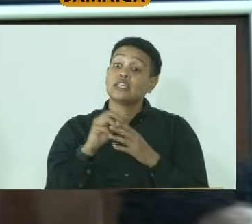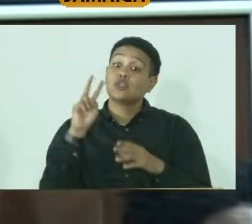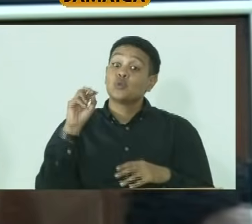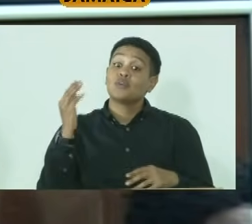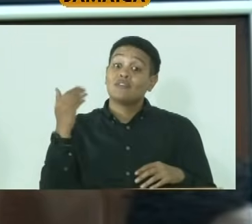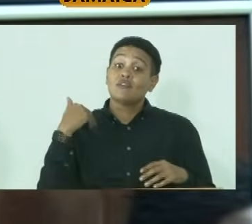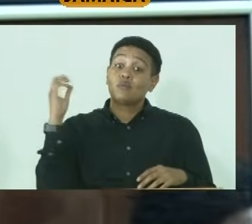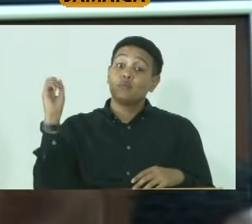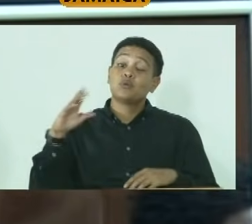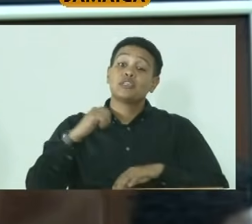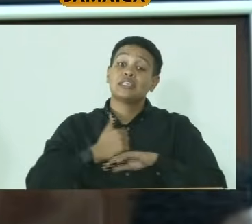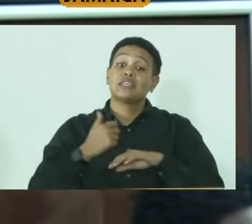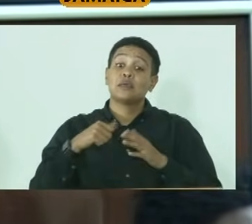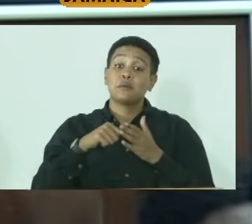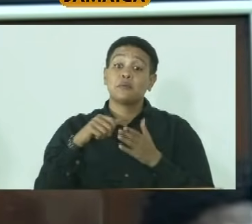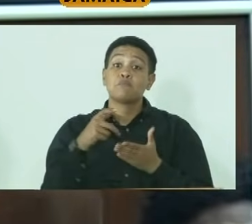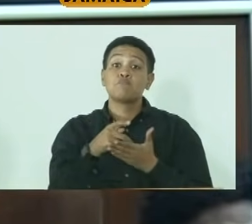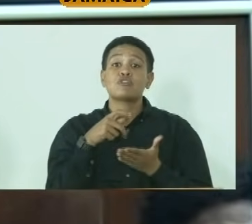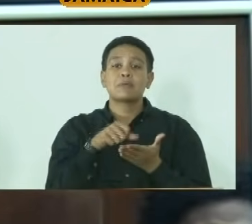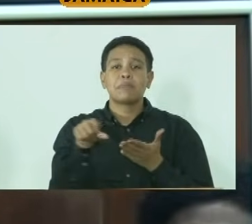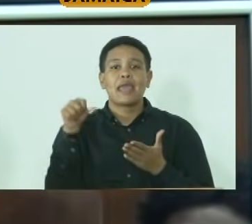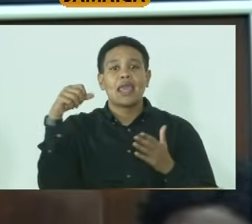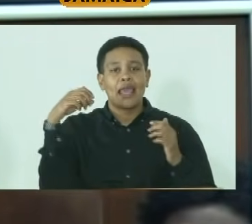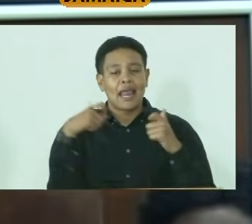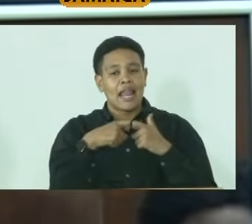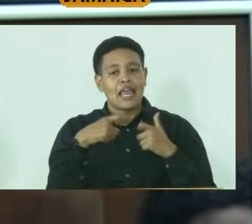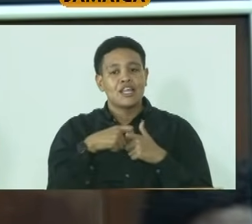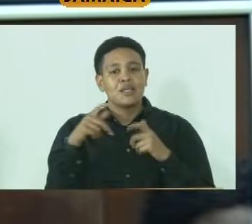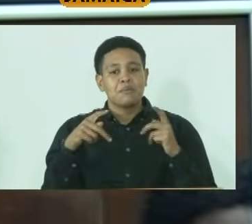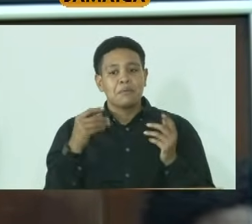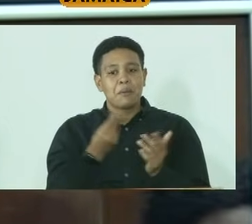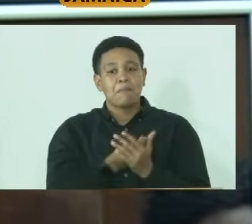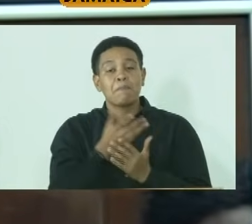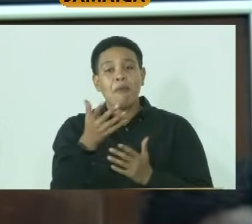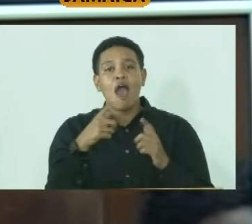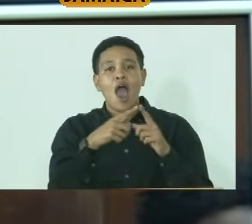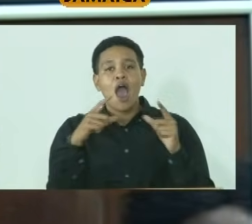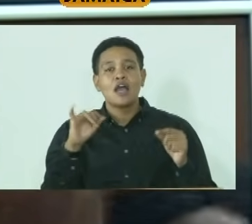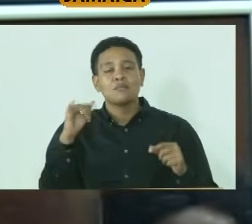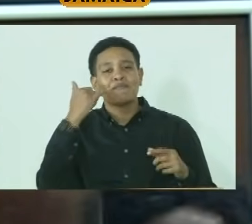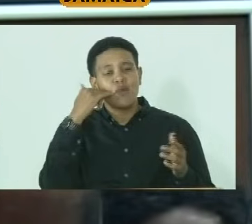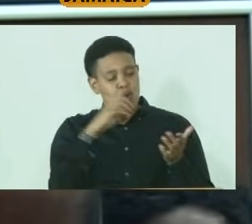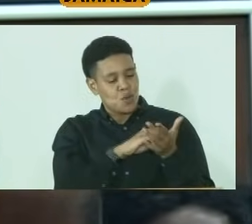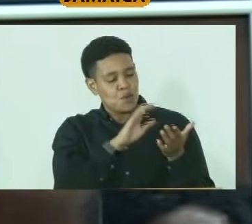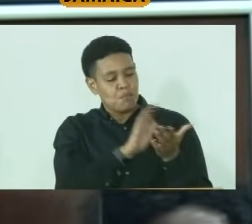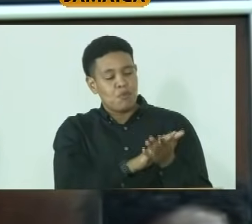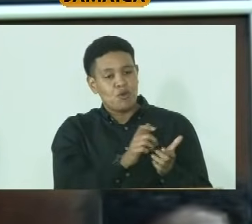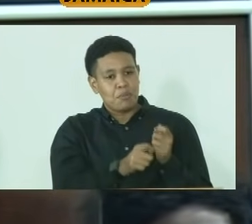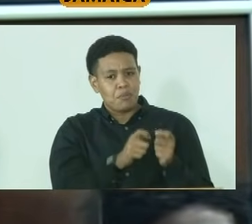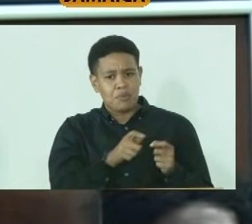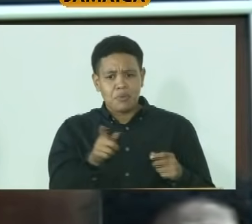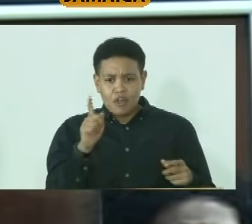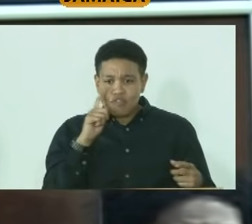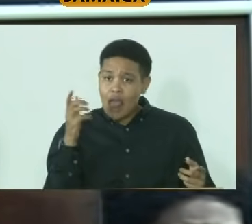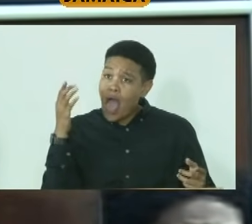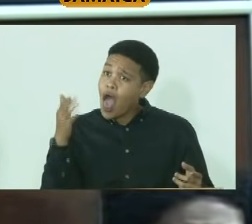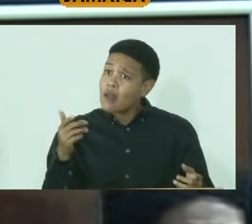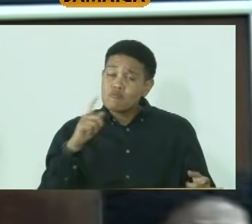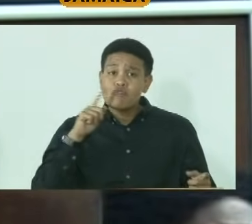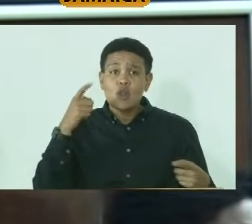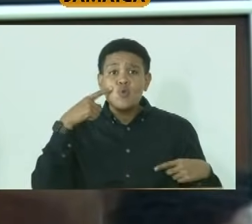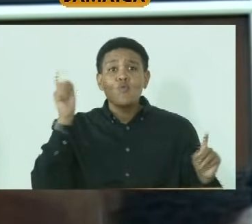We put in place prepaid meters. People bought the credit like how them buy credit for put on them phone, and it helped and it